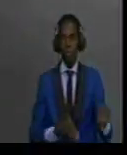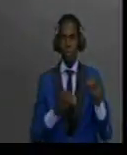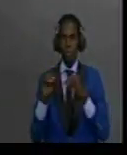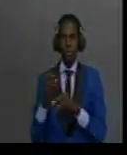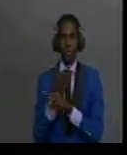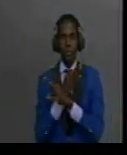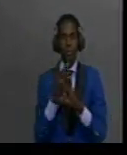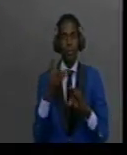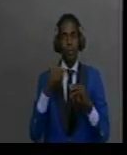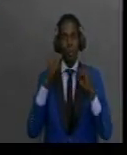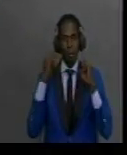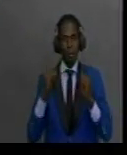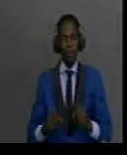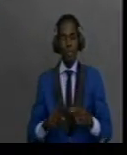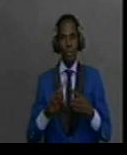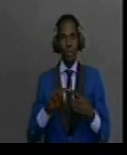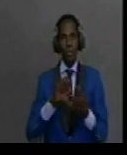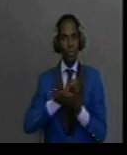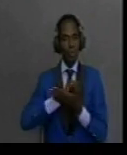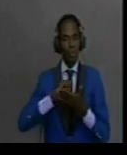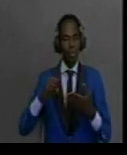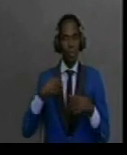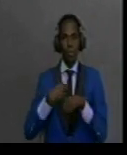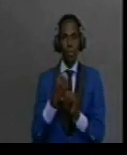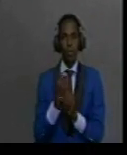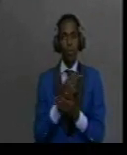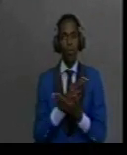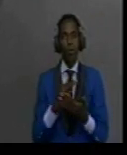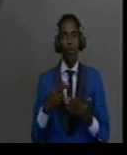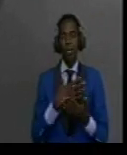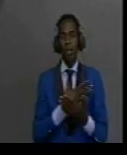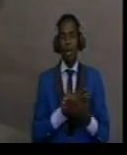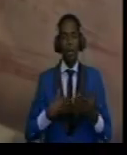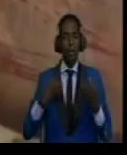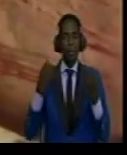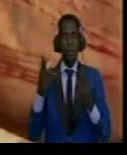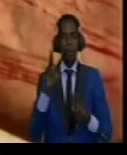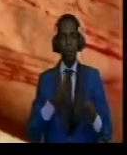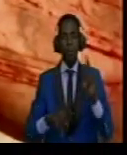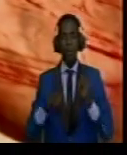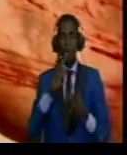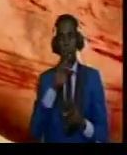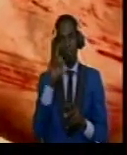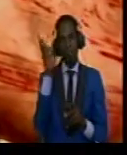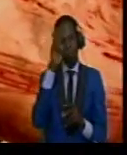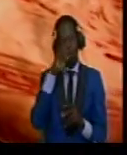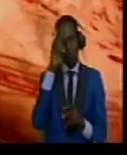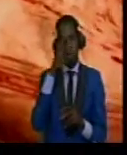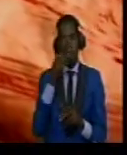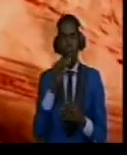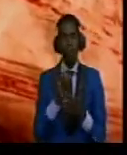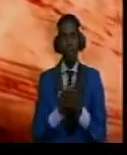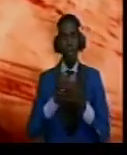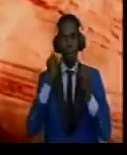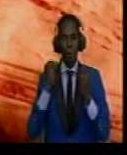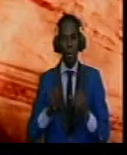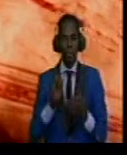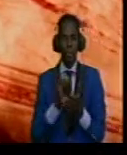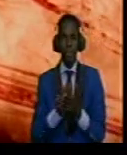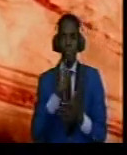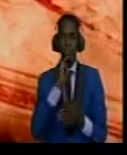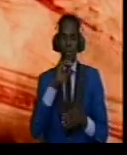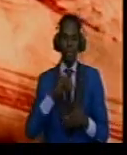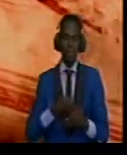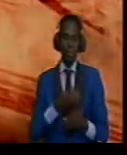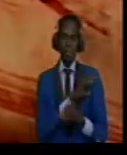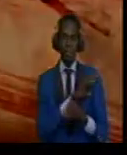to sanctify and make holy. How many people are ignorant of the power that resides in Christ? Because